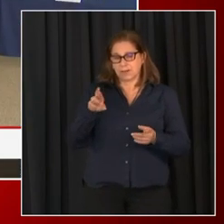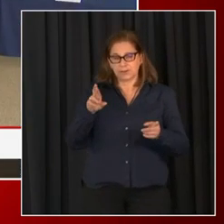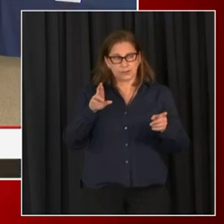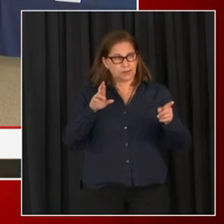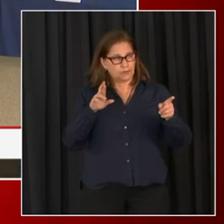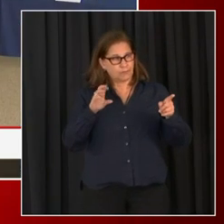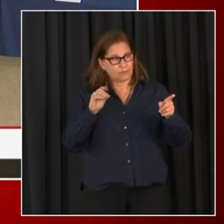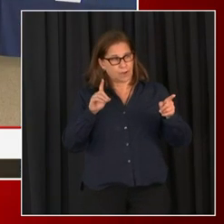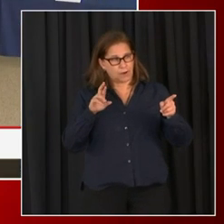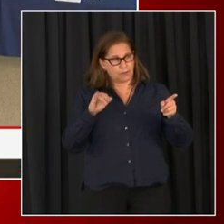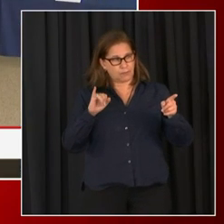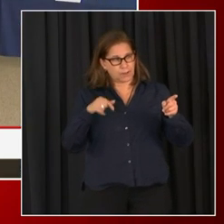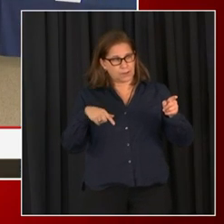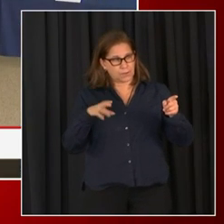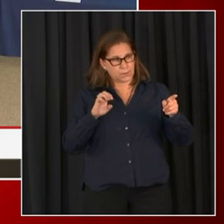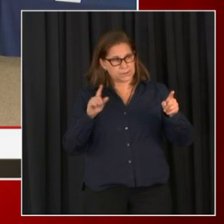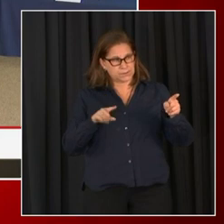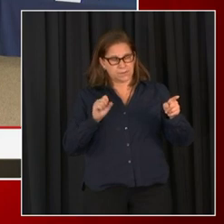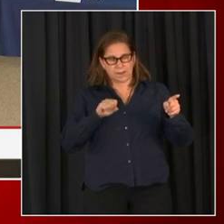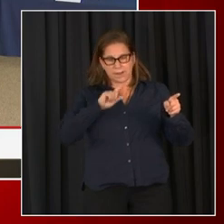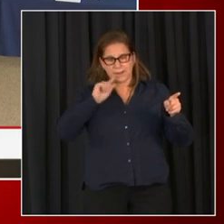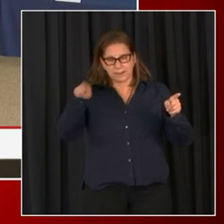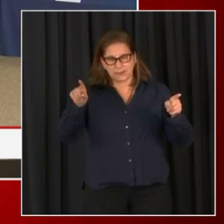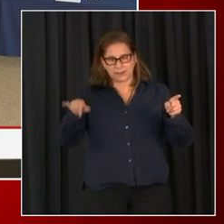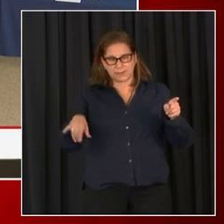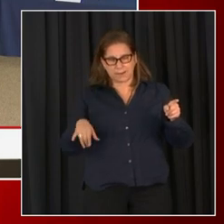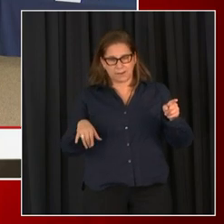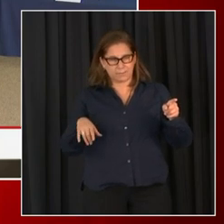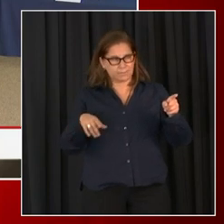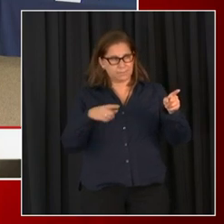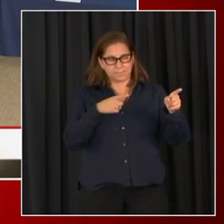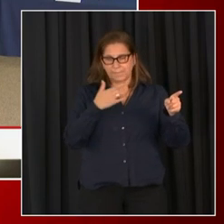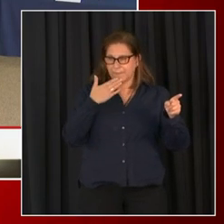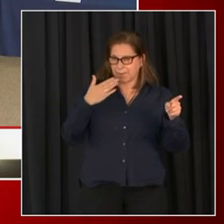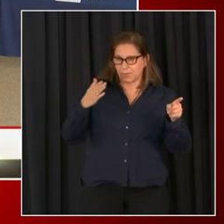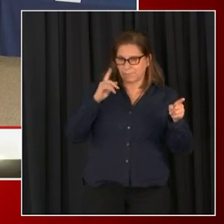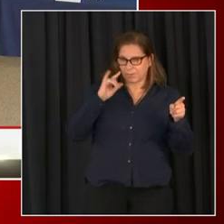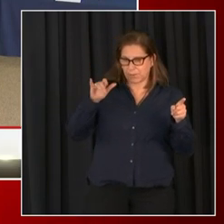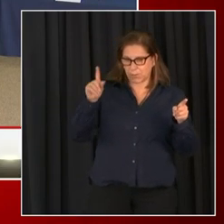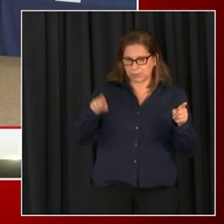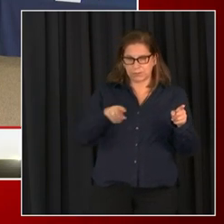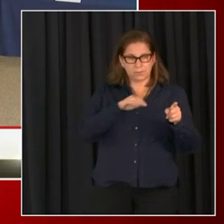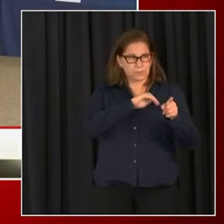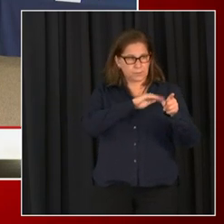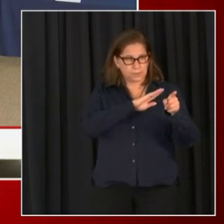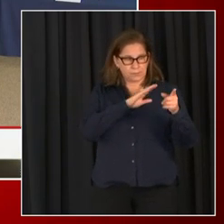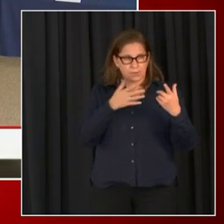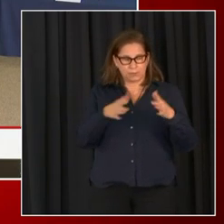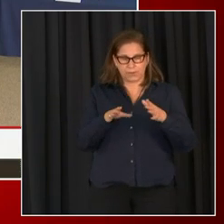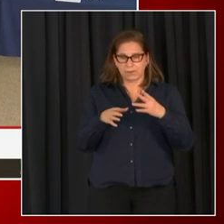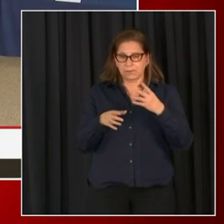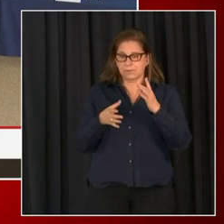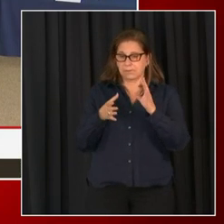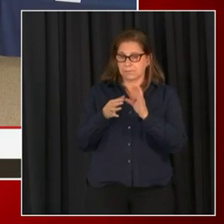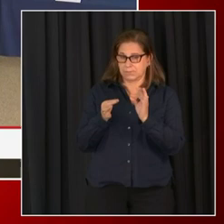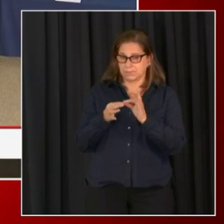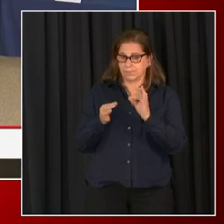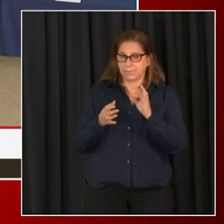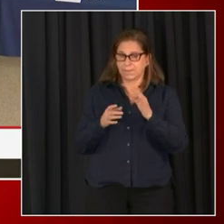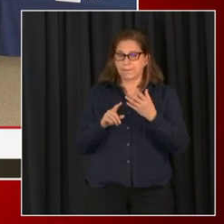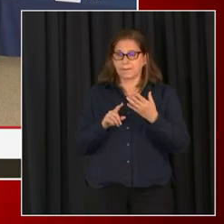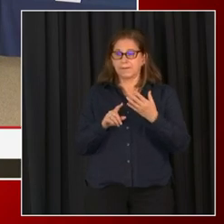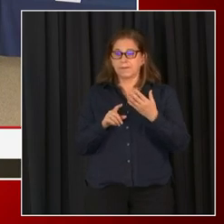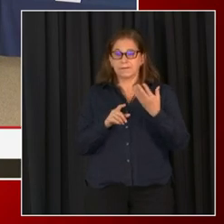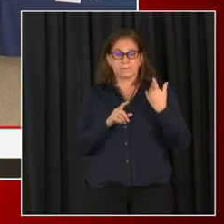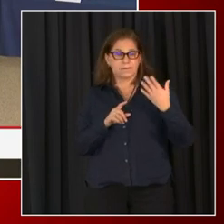Thanks for the question, Mark. And as Mayor Bowser mentioned, since the early months of the pandemic, we've been very aggressive in working